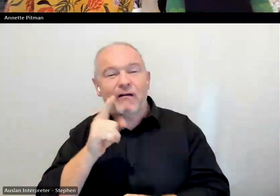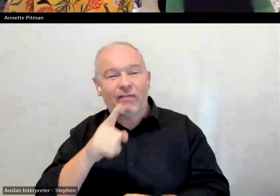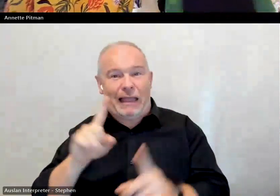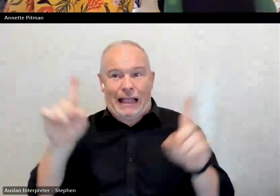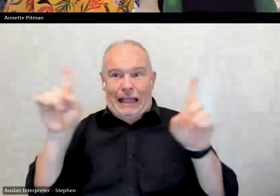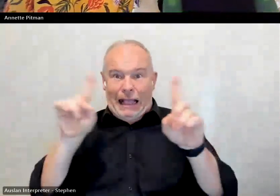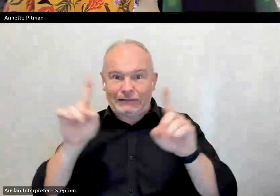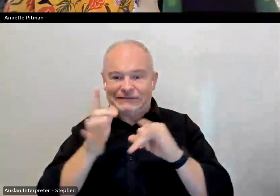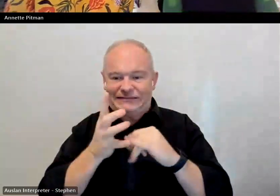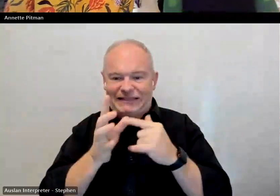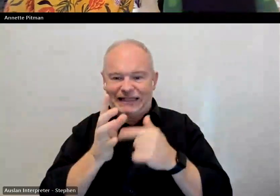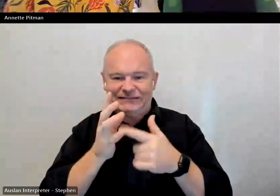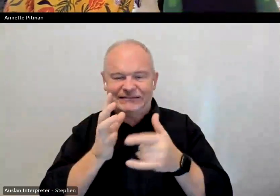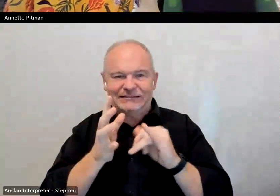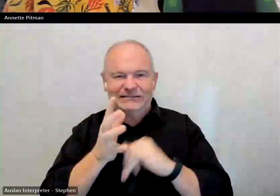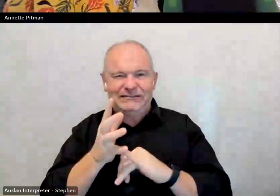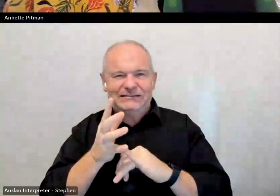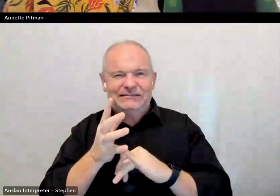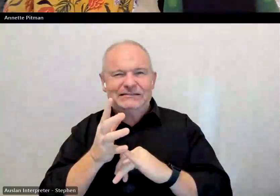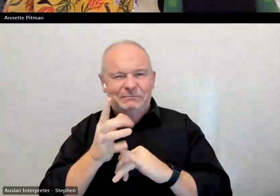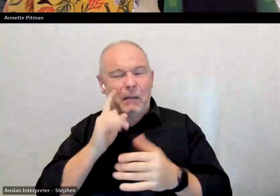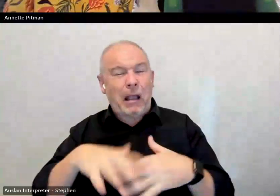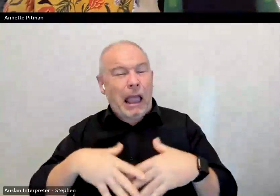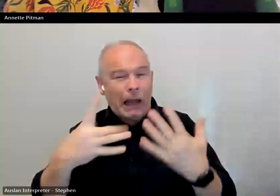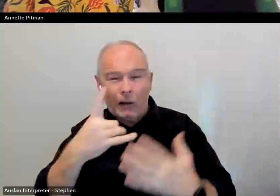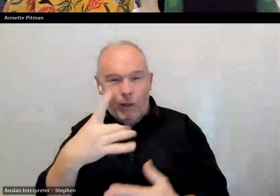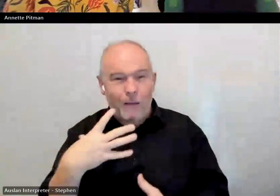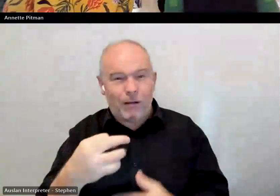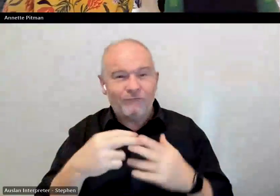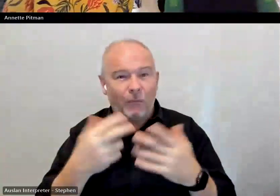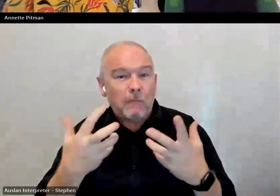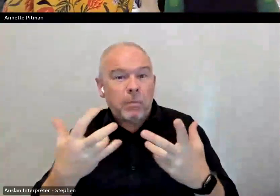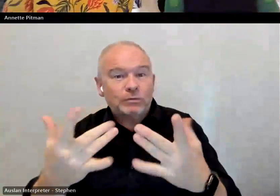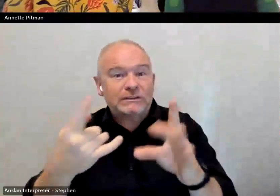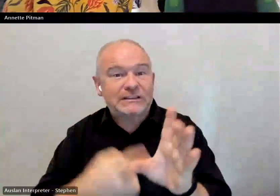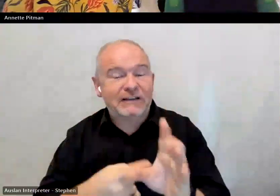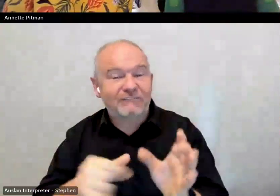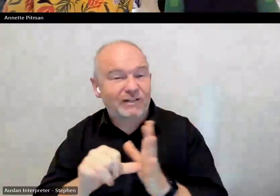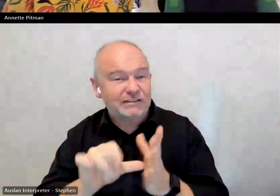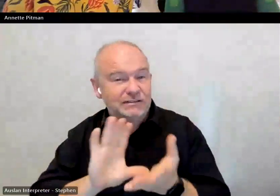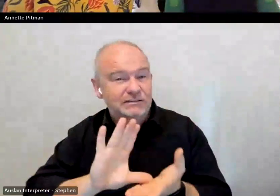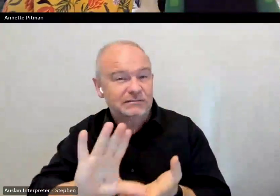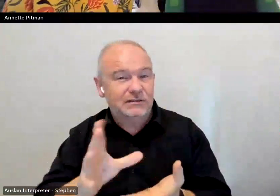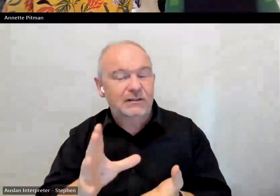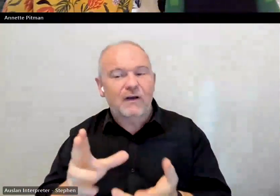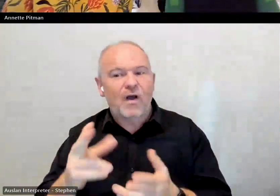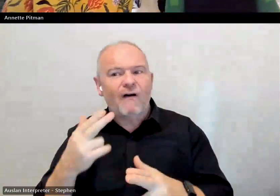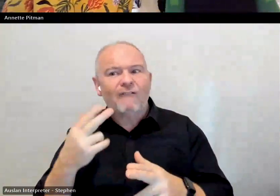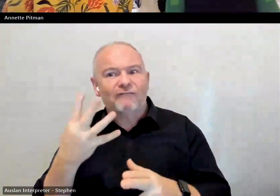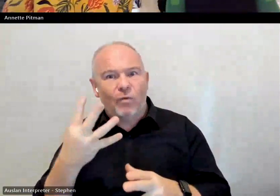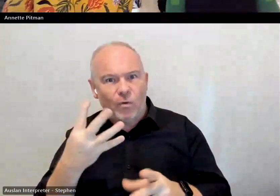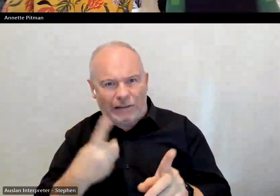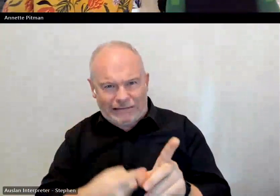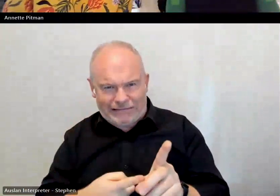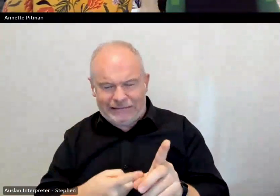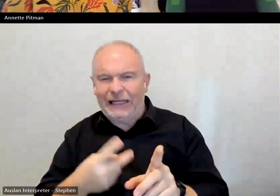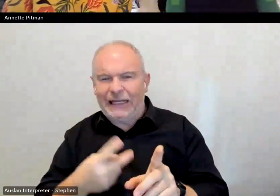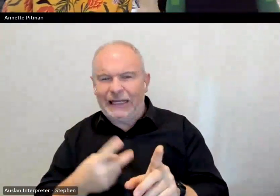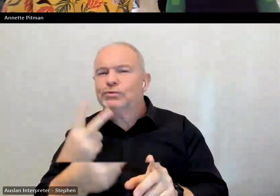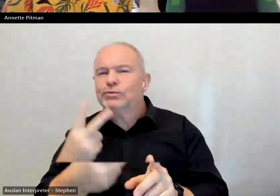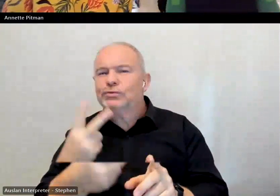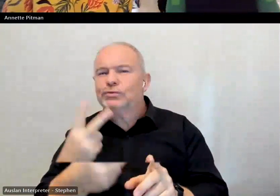status? Is it a clean slate? For 4-year and 2-year,